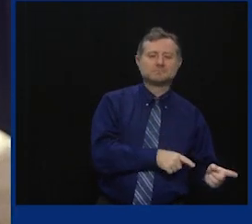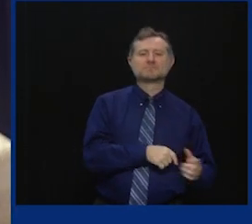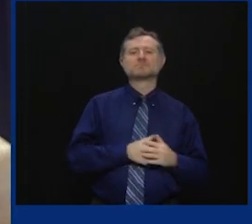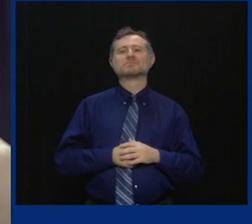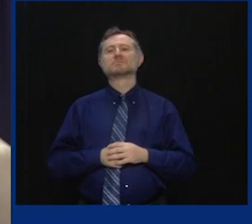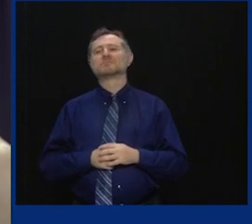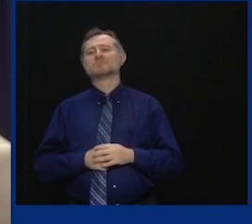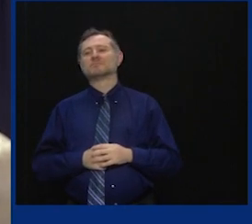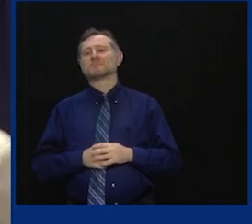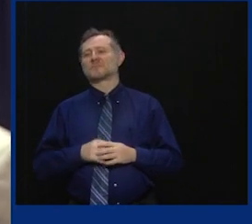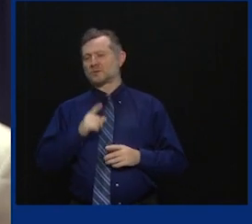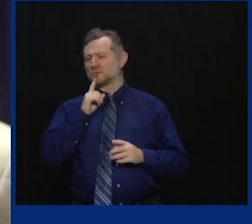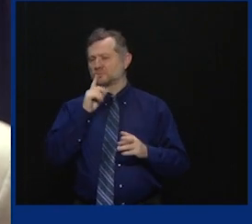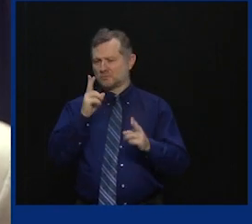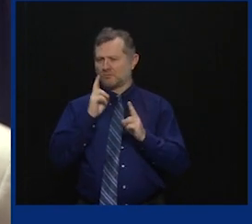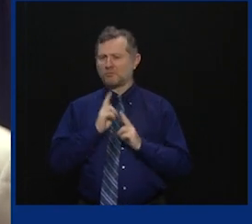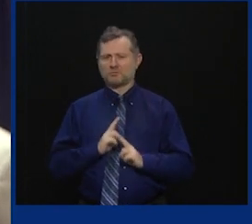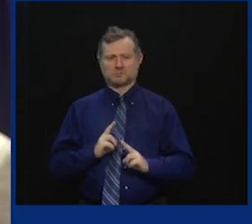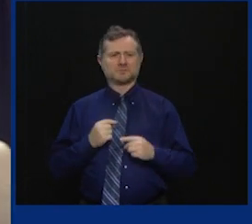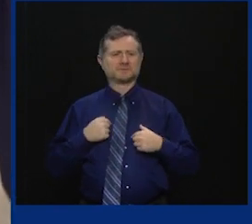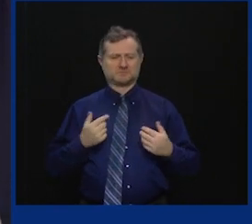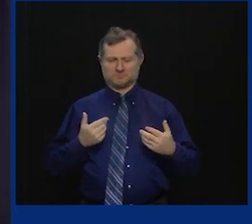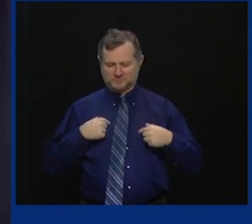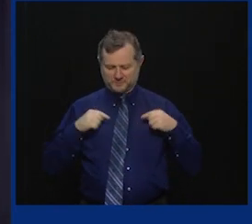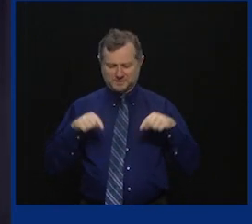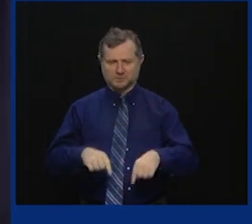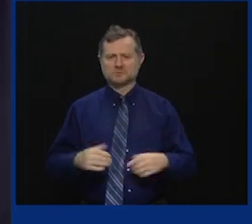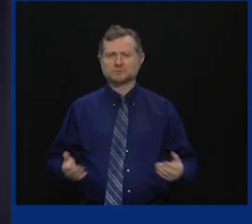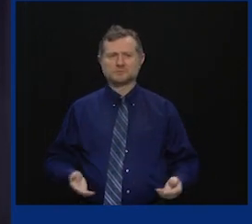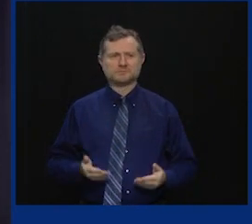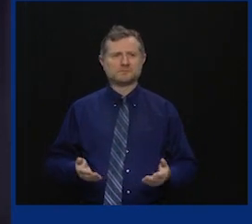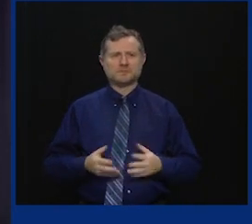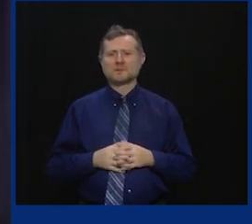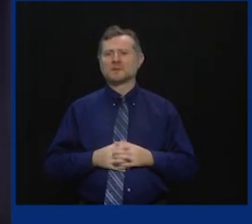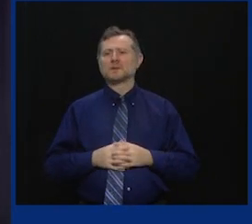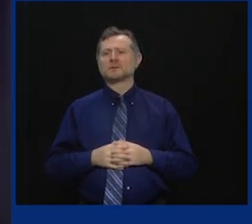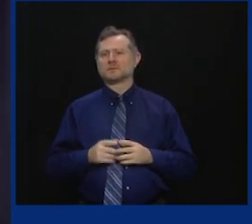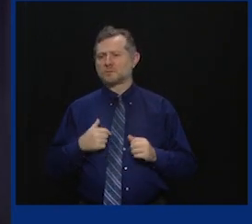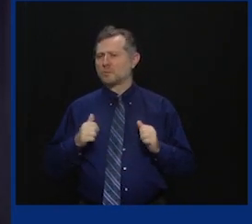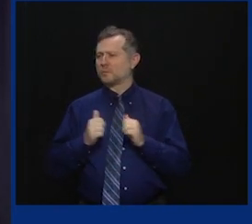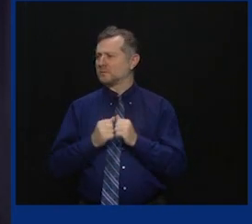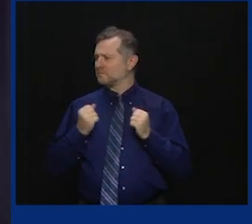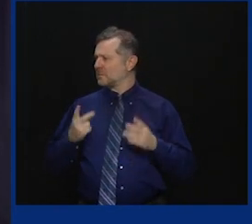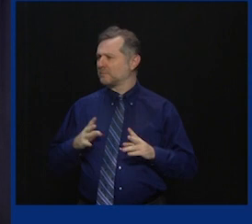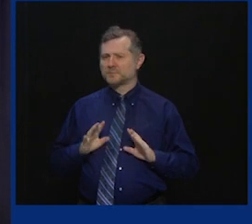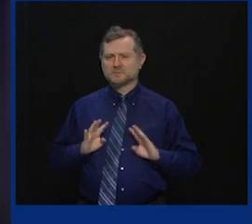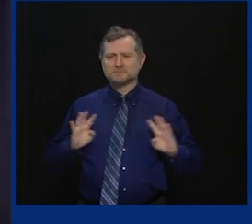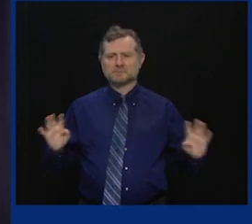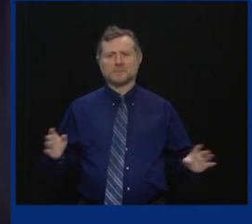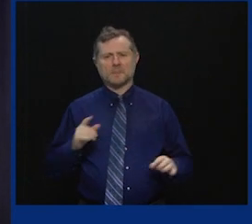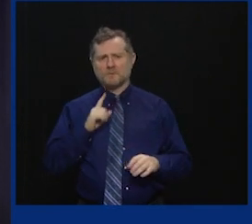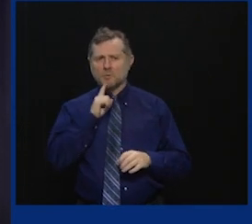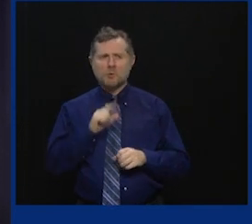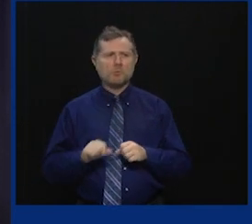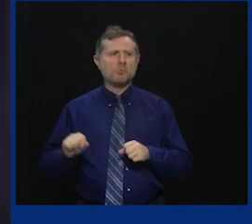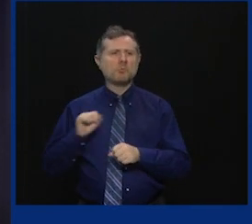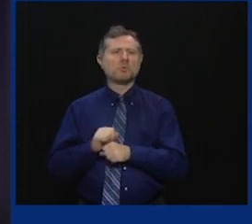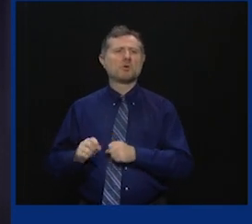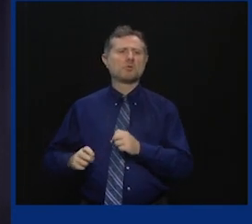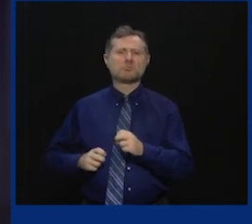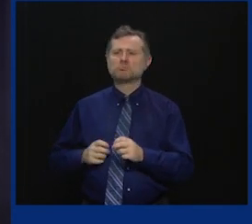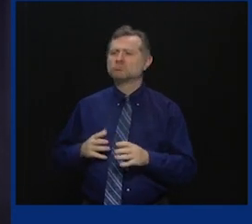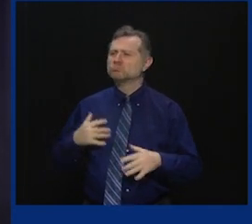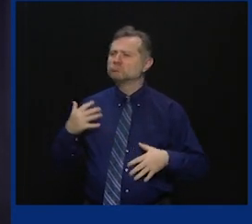It's really an honor to be here amongst so many people who have worked so tirelessly on